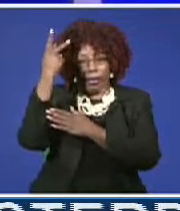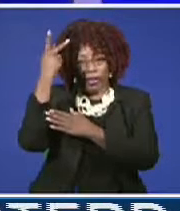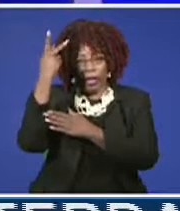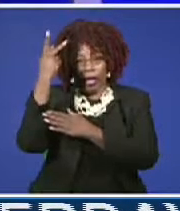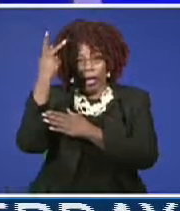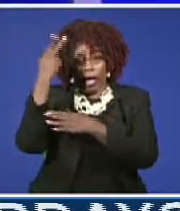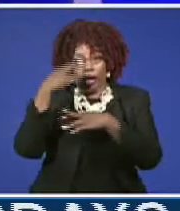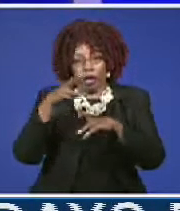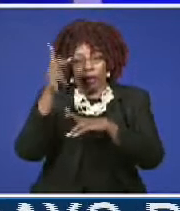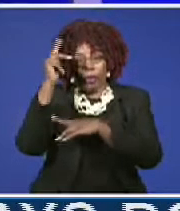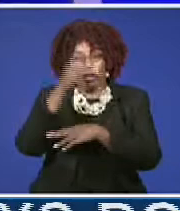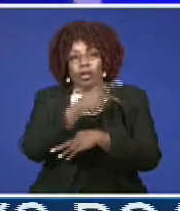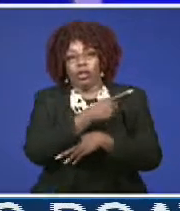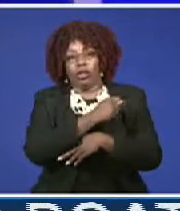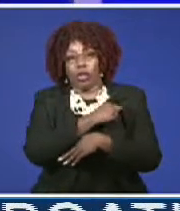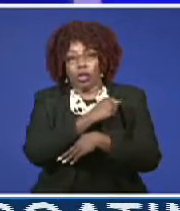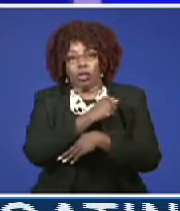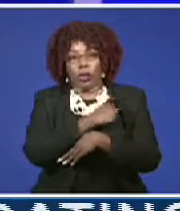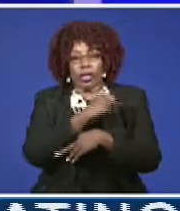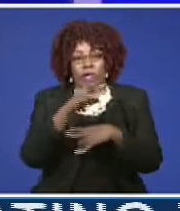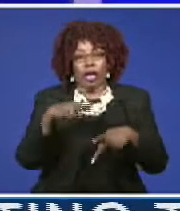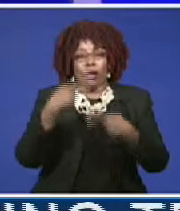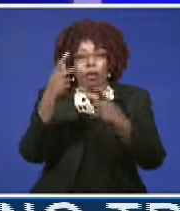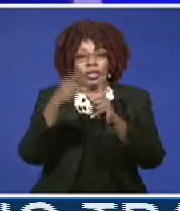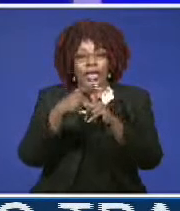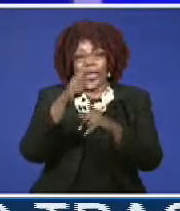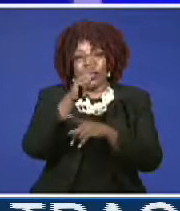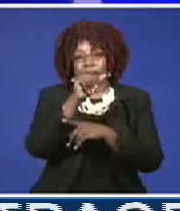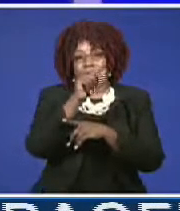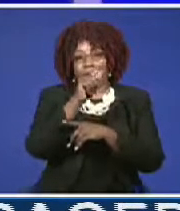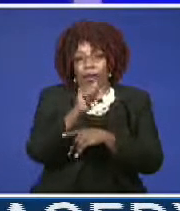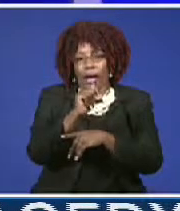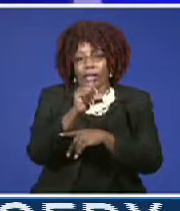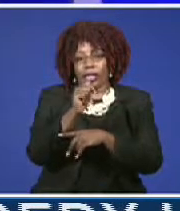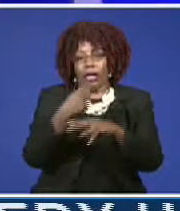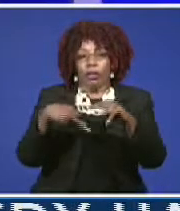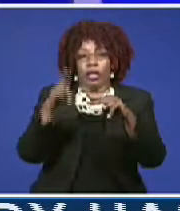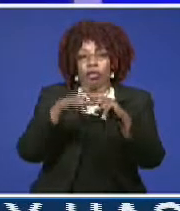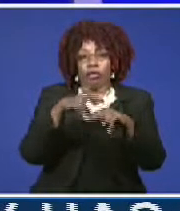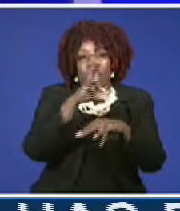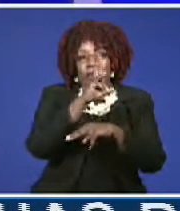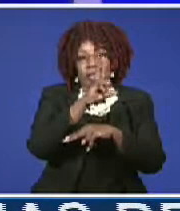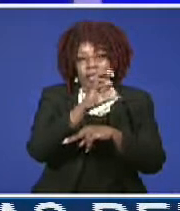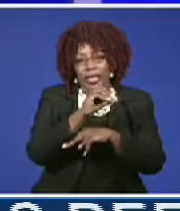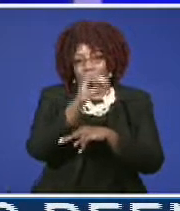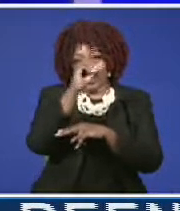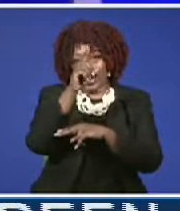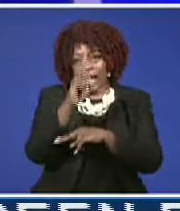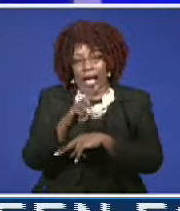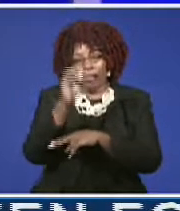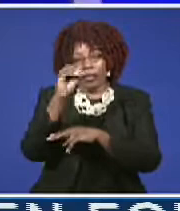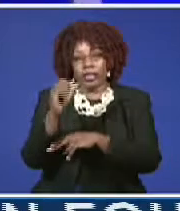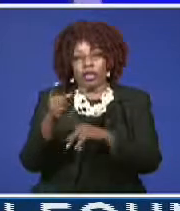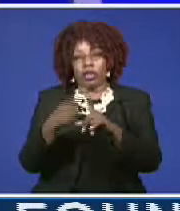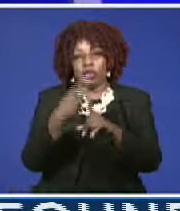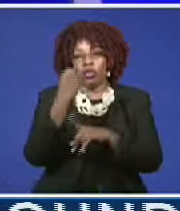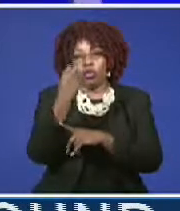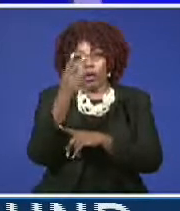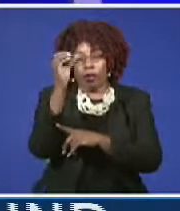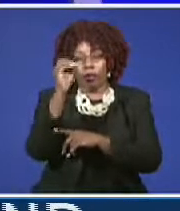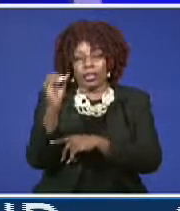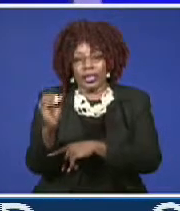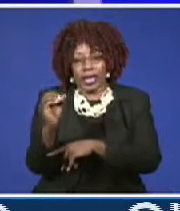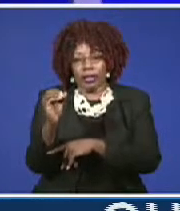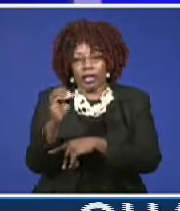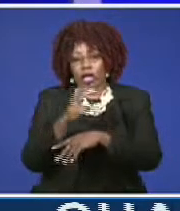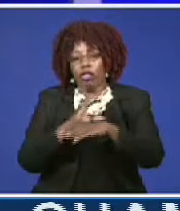the Honourable Peter Turnquest, it was proposed that value-added tax be hiked from 7.5% to 12%. Well, the Chamber